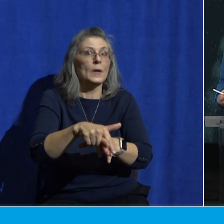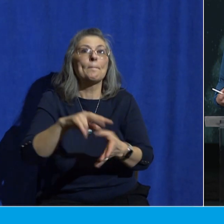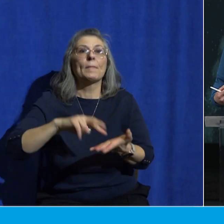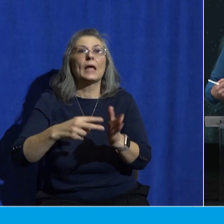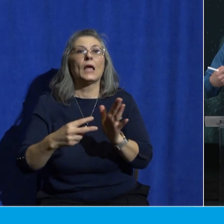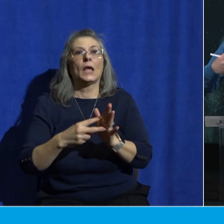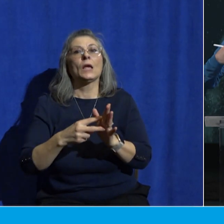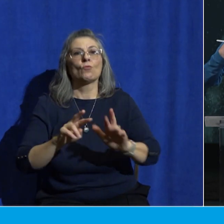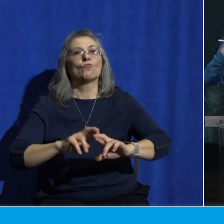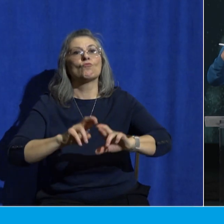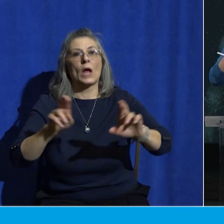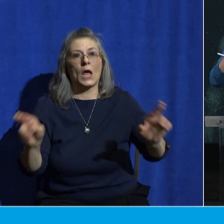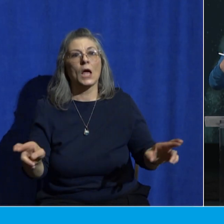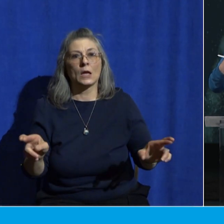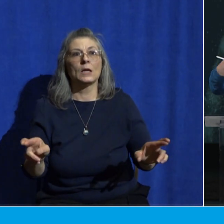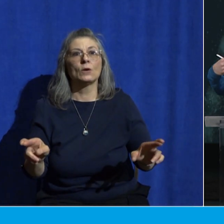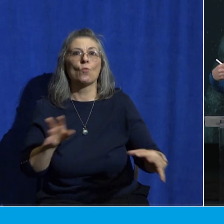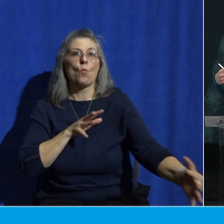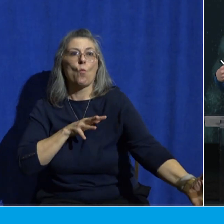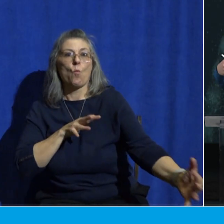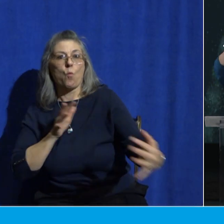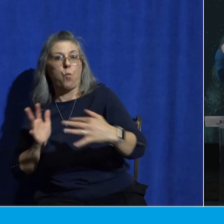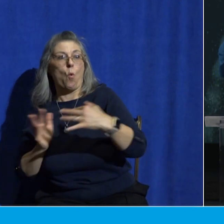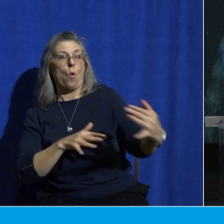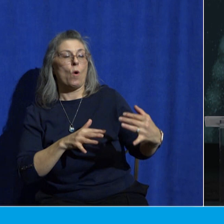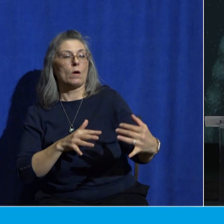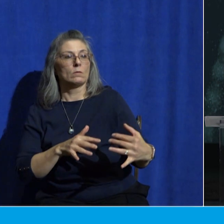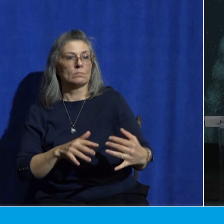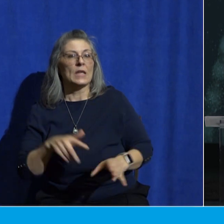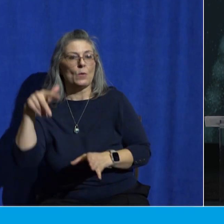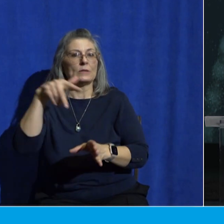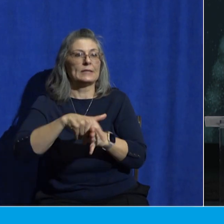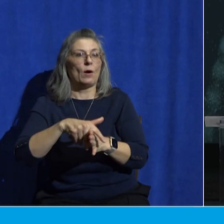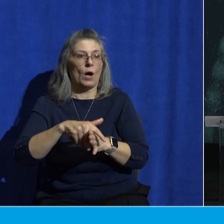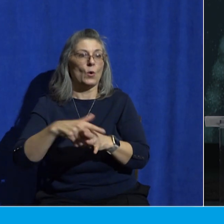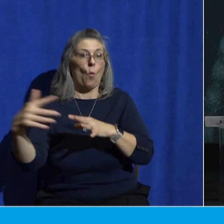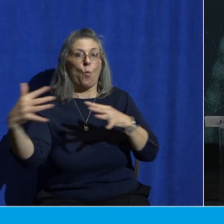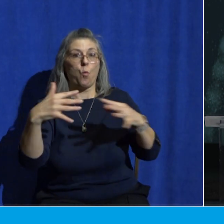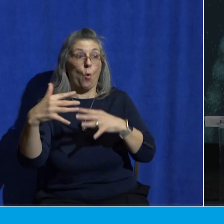would ride on a war horse as a picture of power.